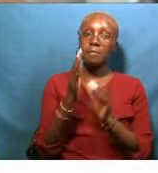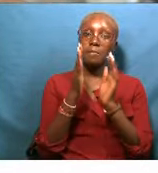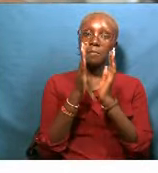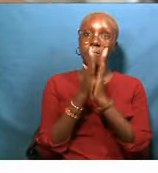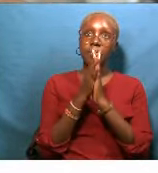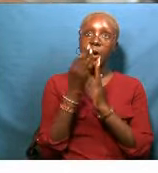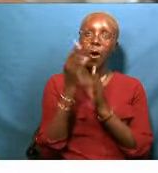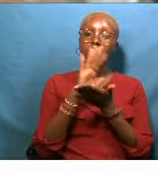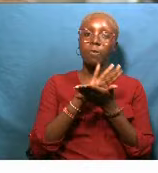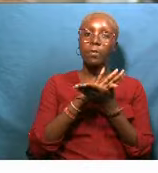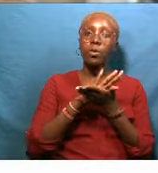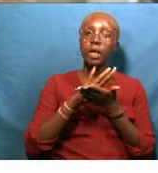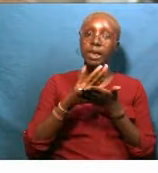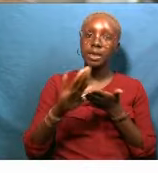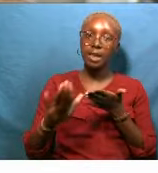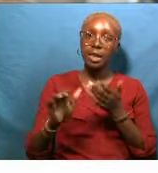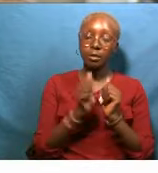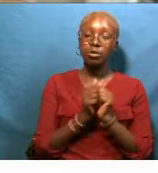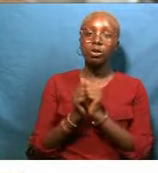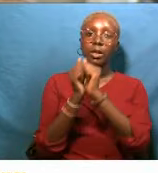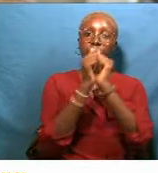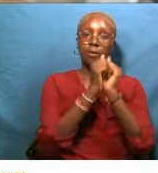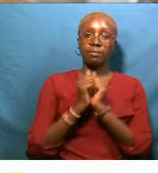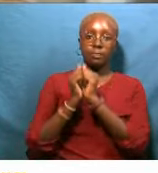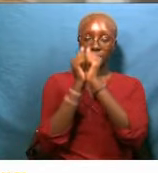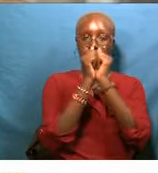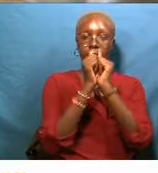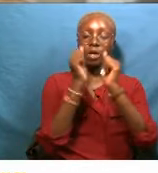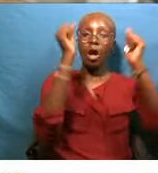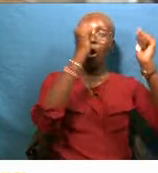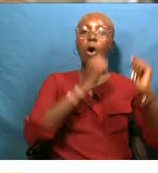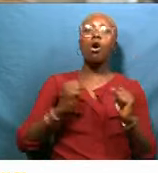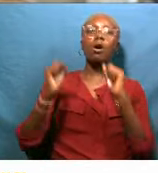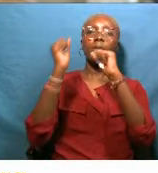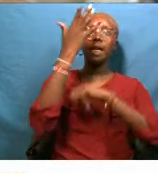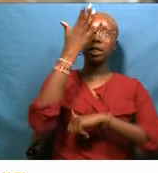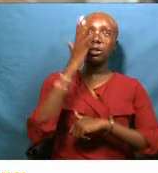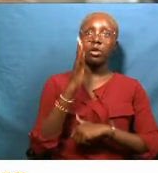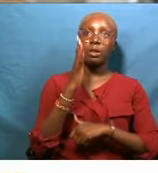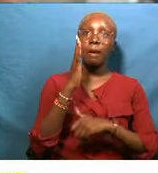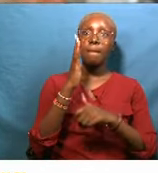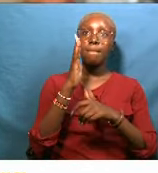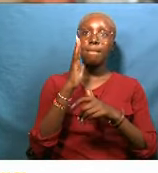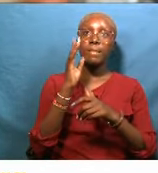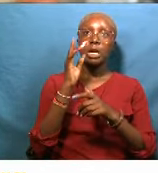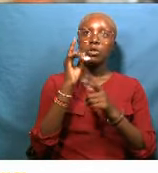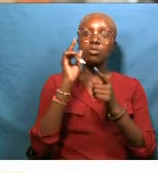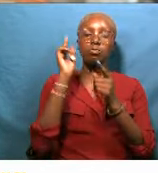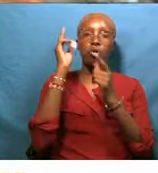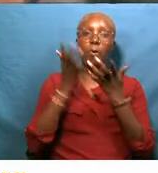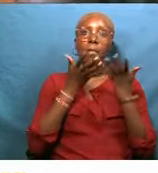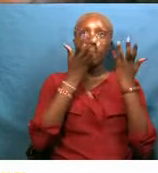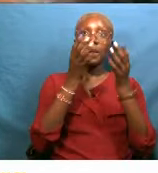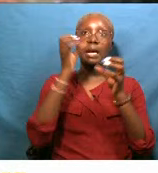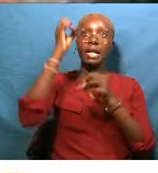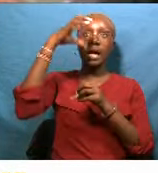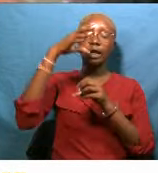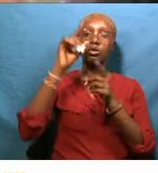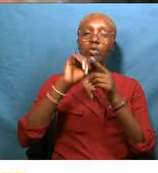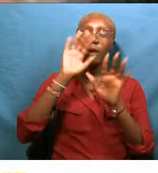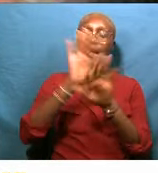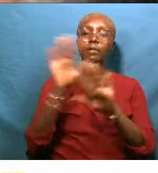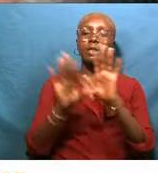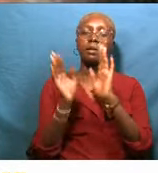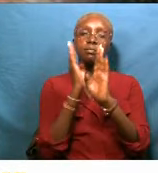for purity together. Almighty God, to whom all hearts are given, and the Lord shall hold